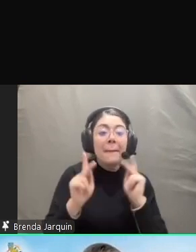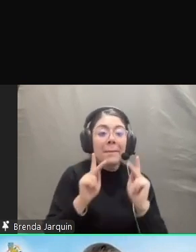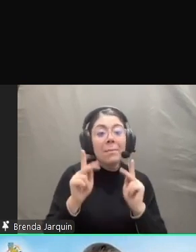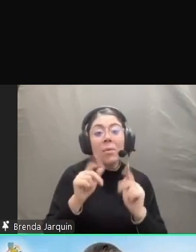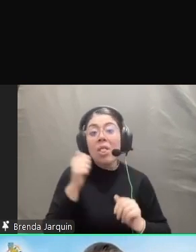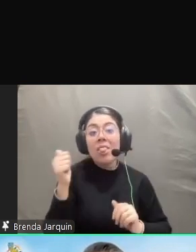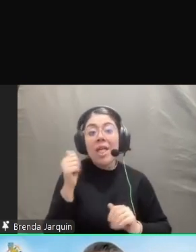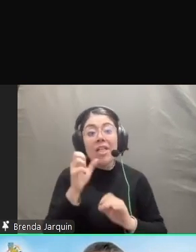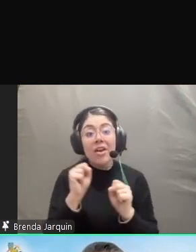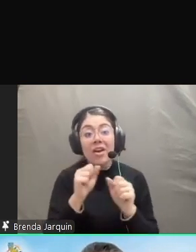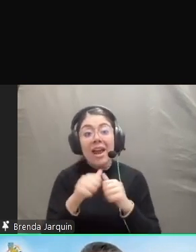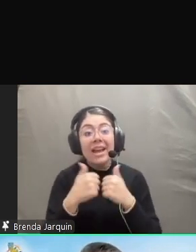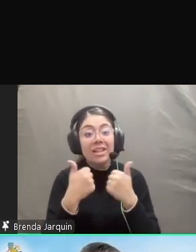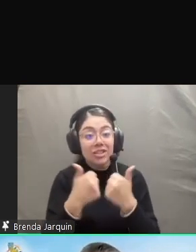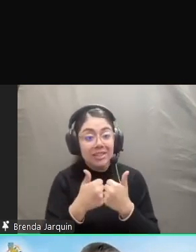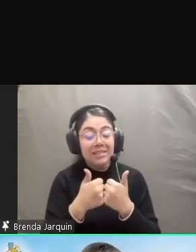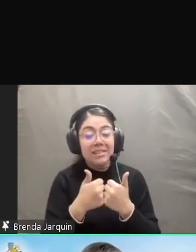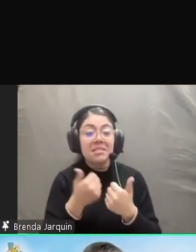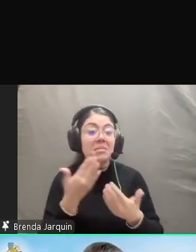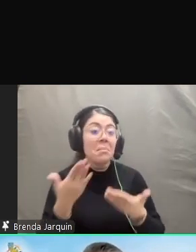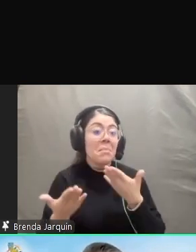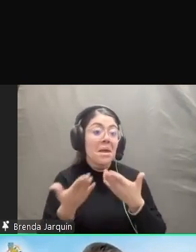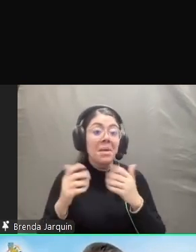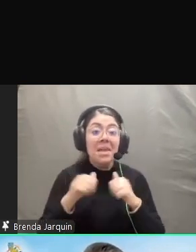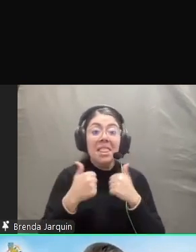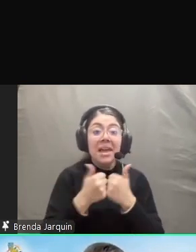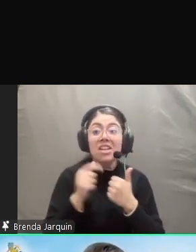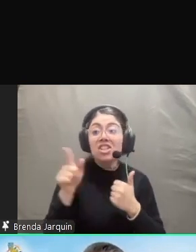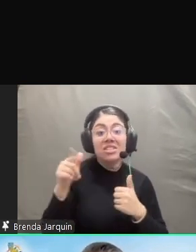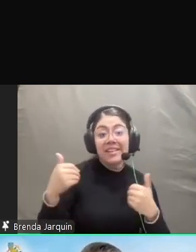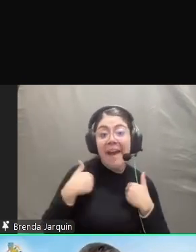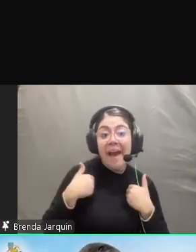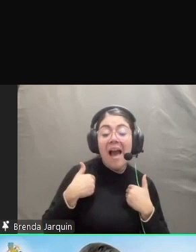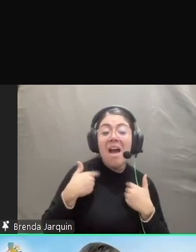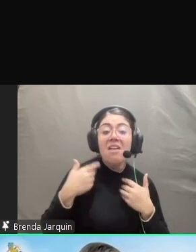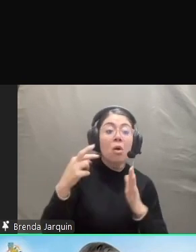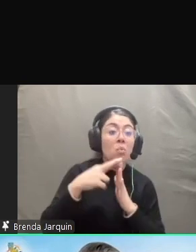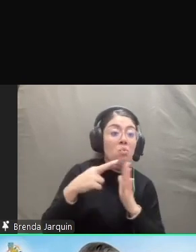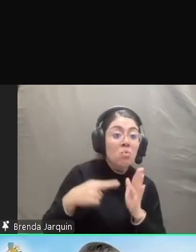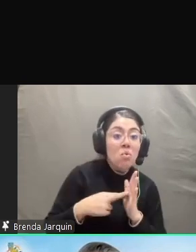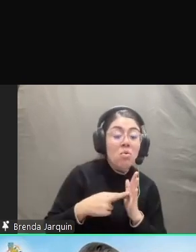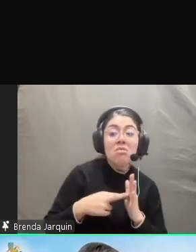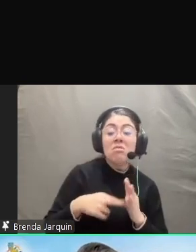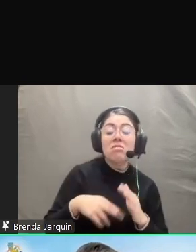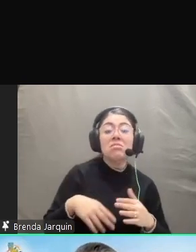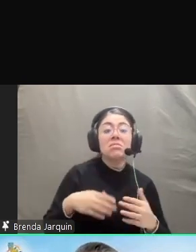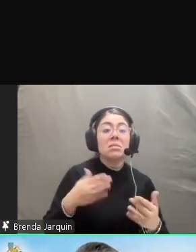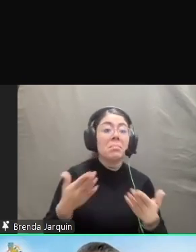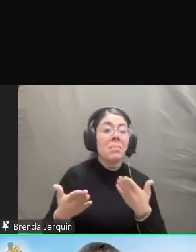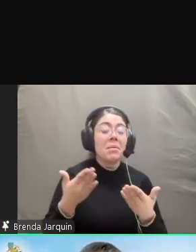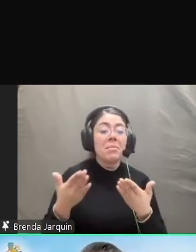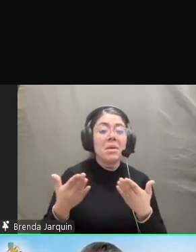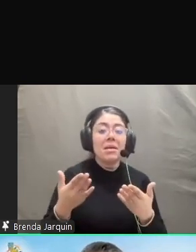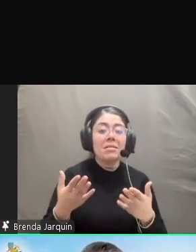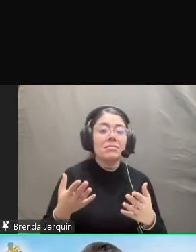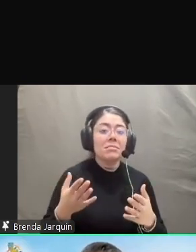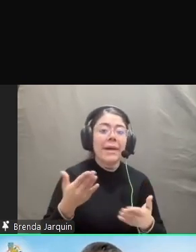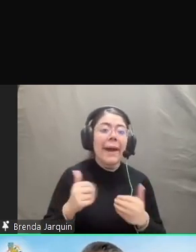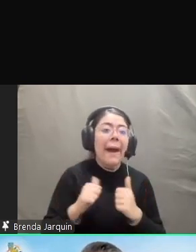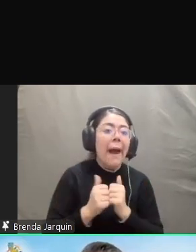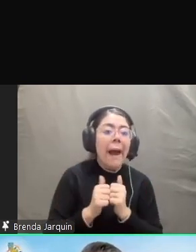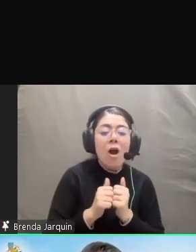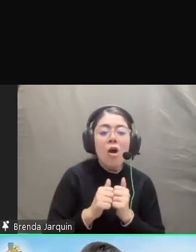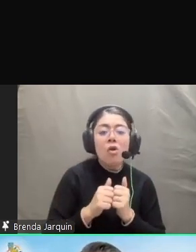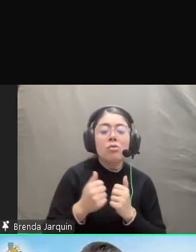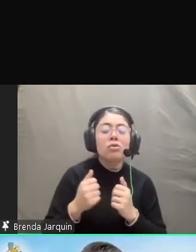you have written norms, agreements for how to make decisions and having consensus, establishing